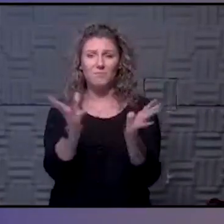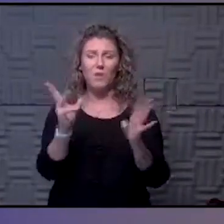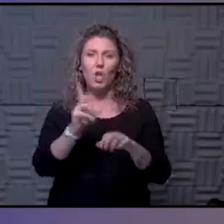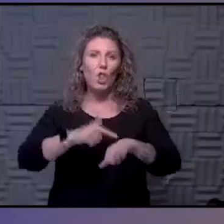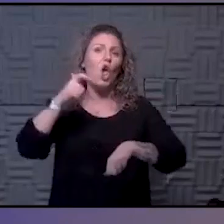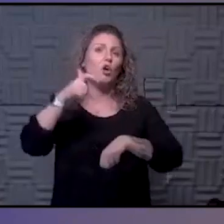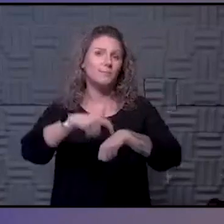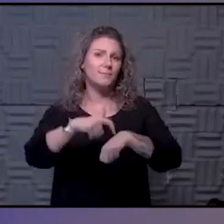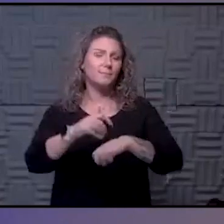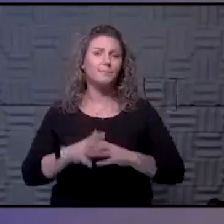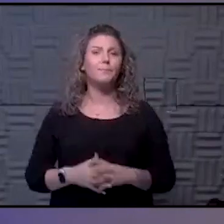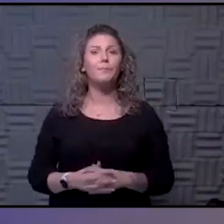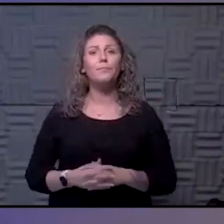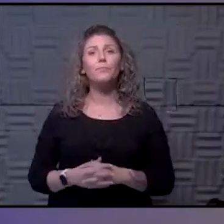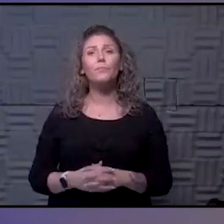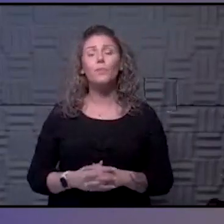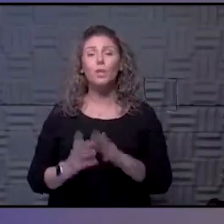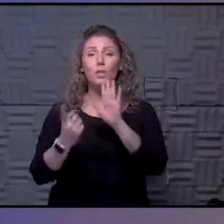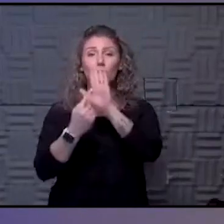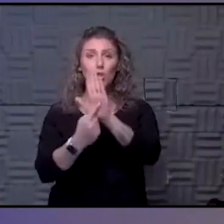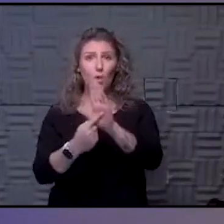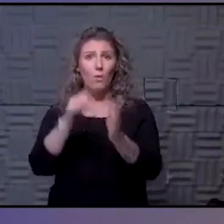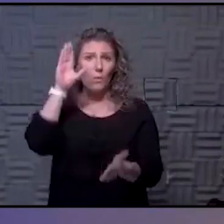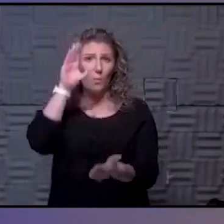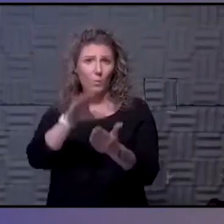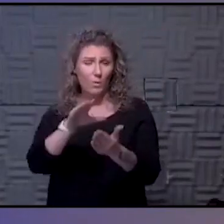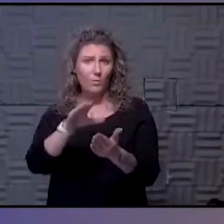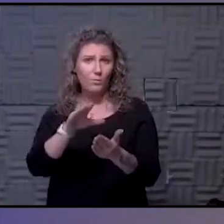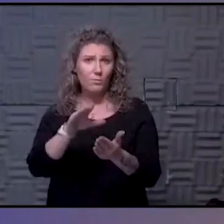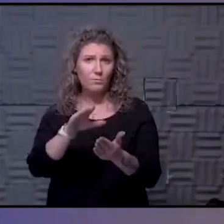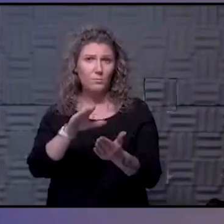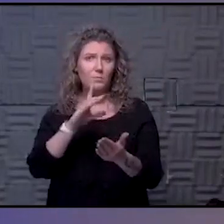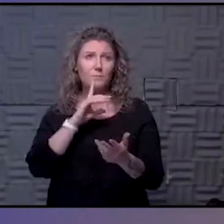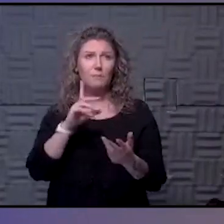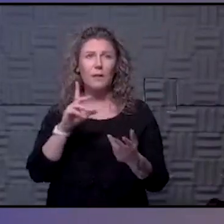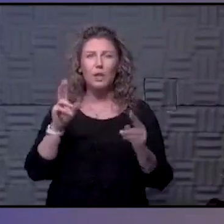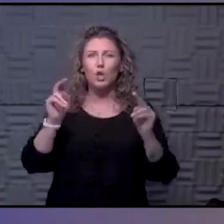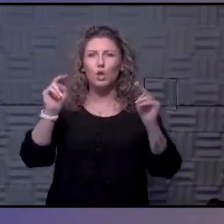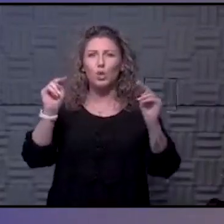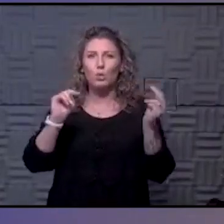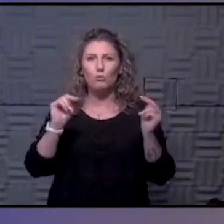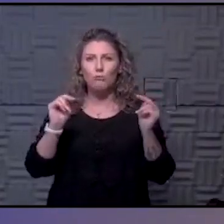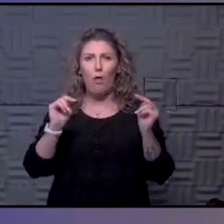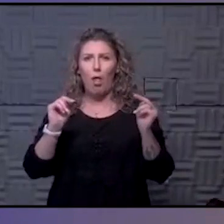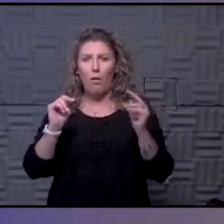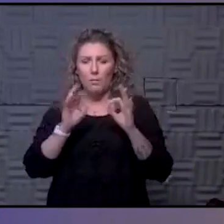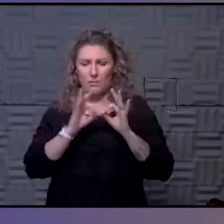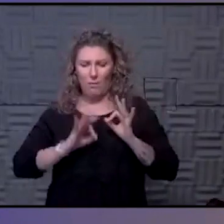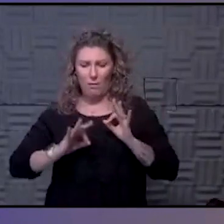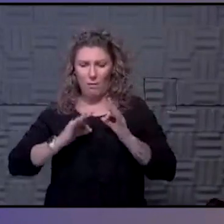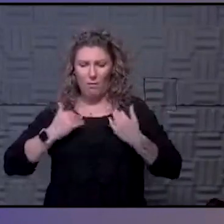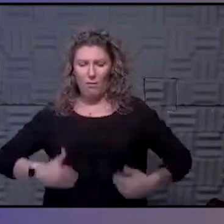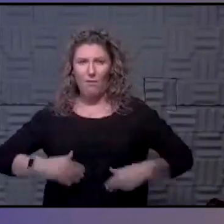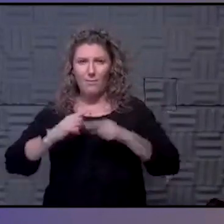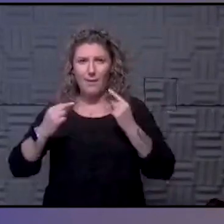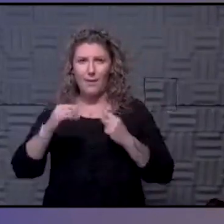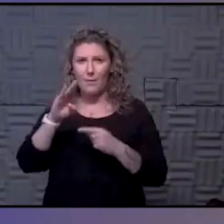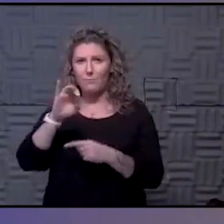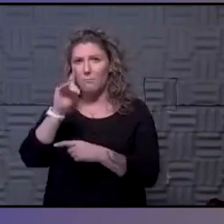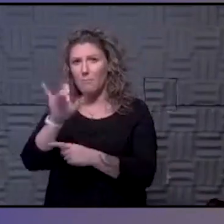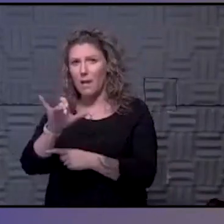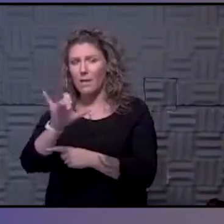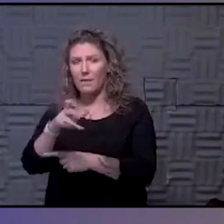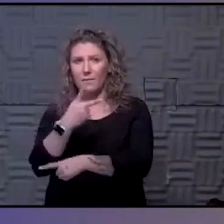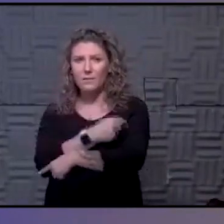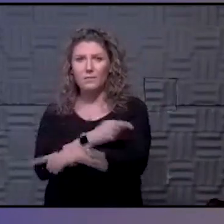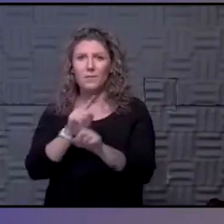longer, showing that, there is reduced neutralizing antibody to those vaccines. But again, that is